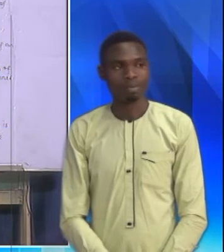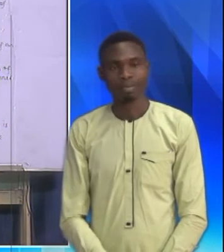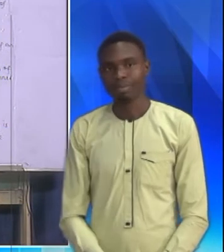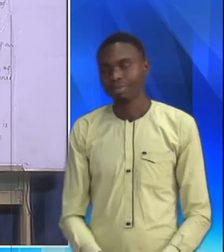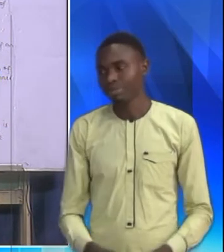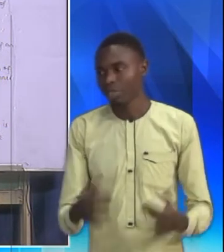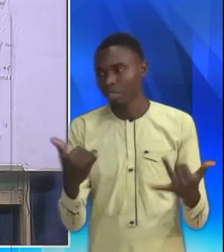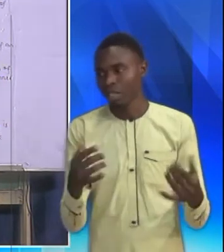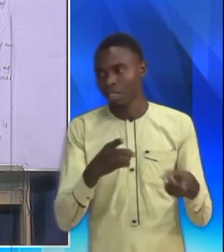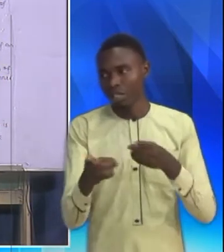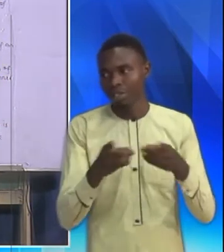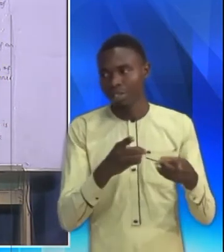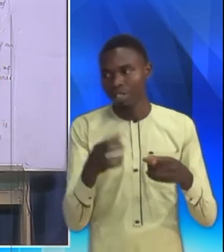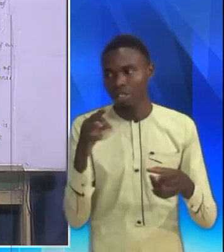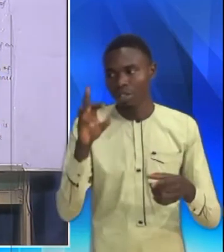from point A,